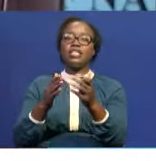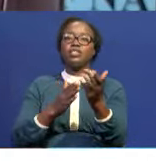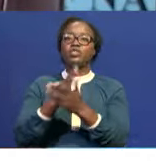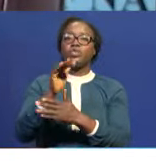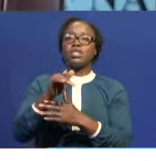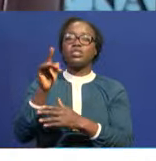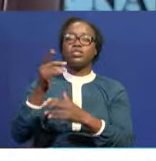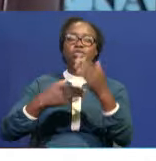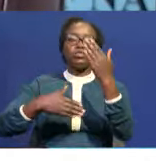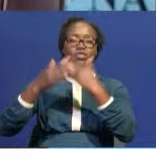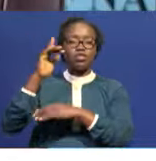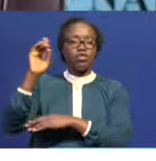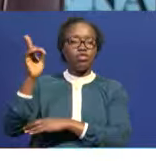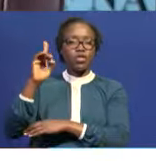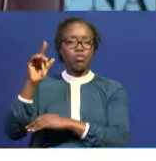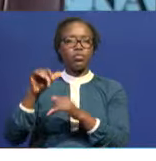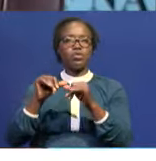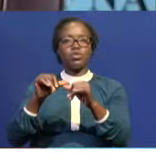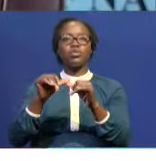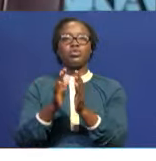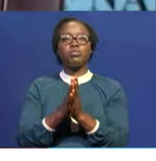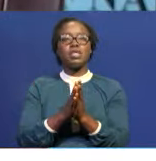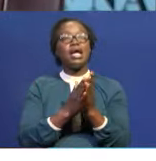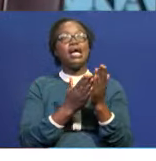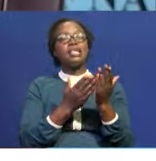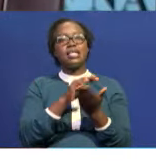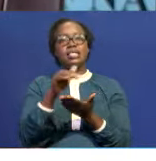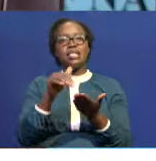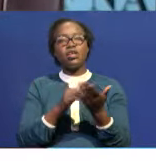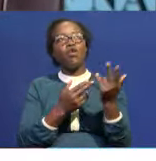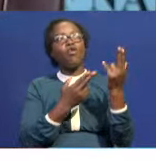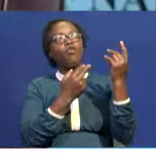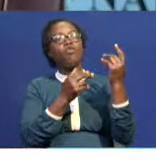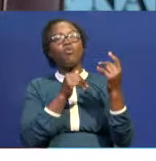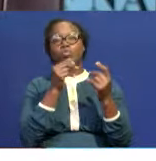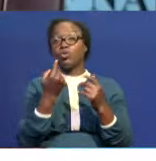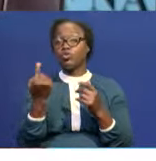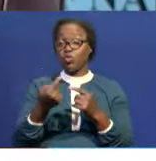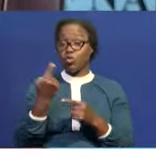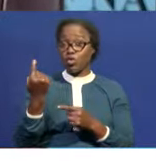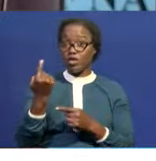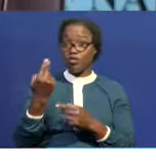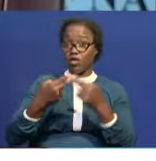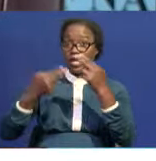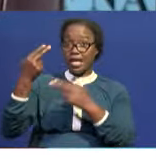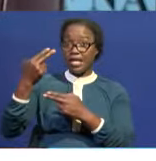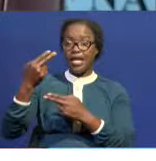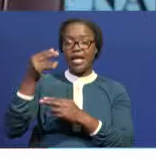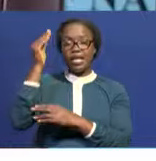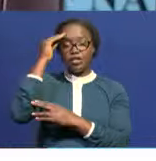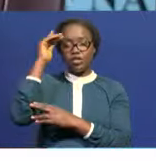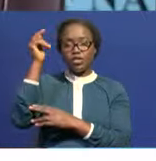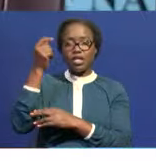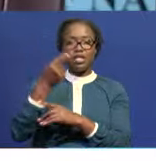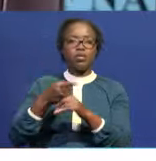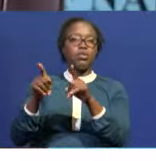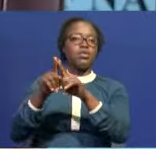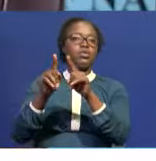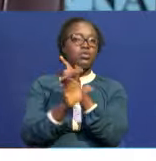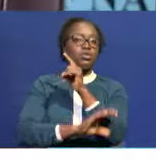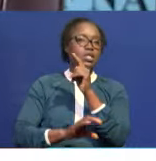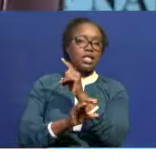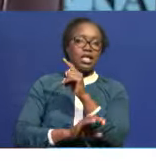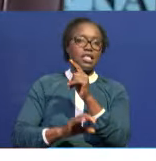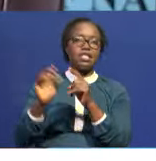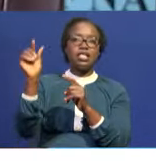Nairobi continues to be a beacon of hope, not just for the higher education in Kenya, but also for the country, for the region, and